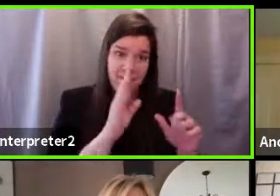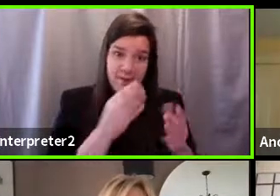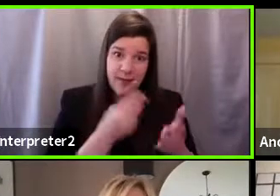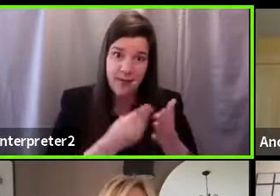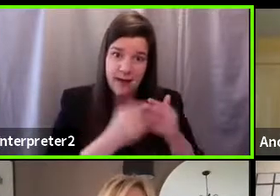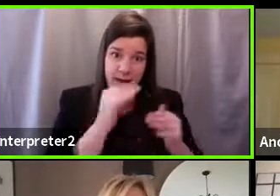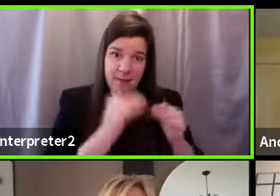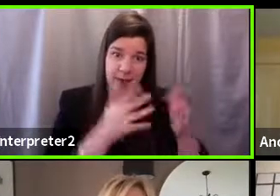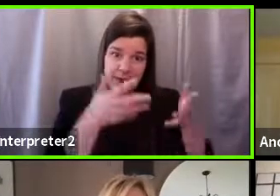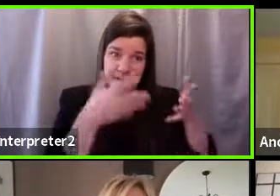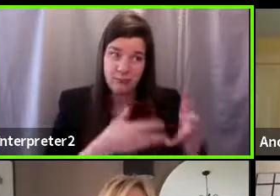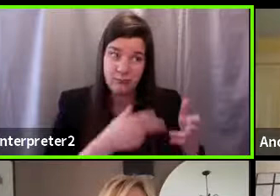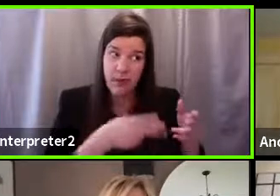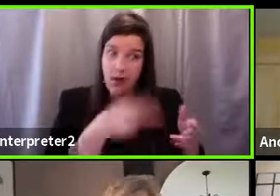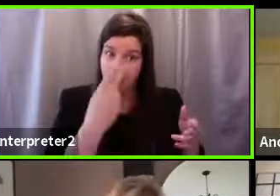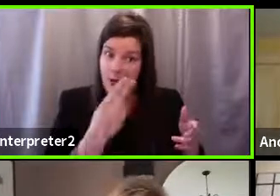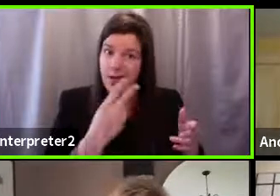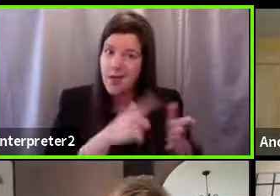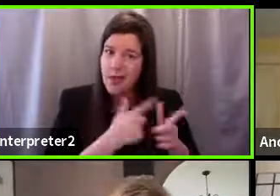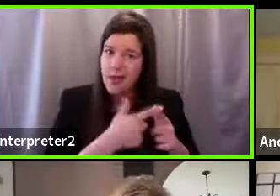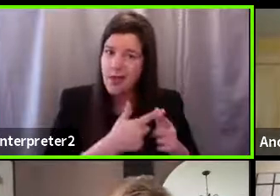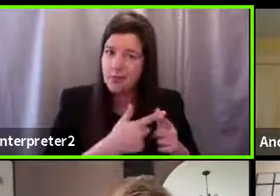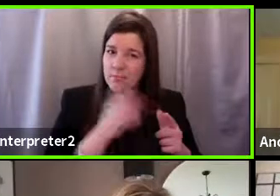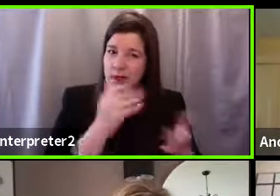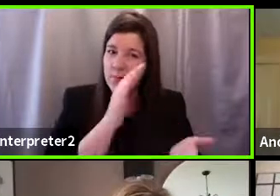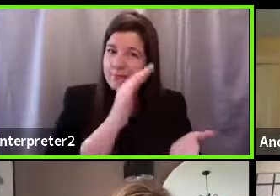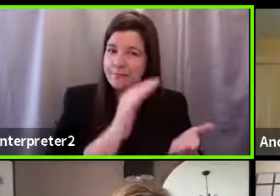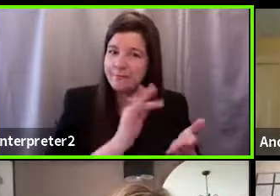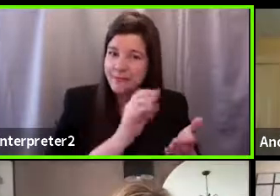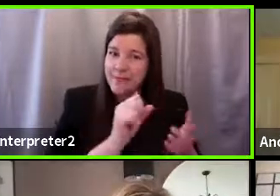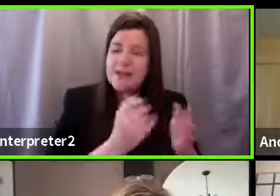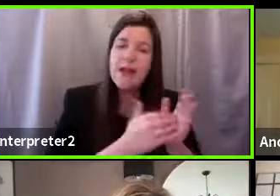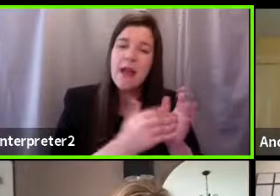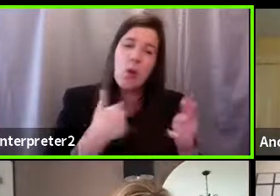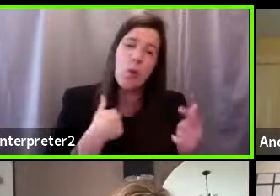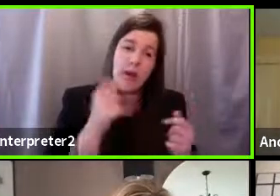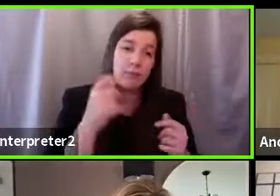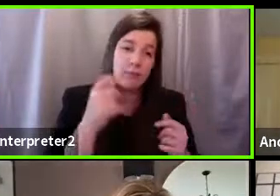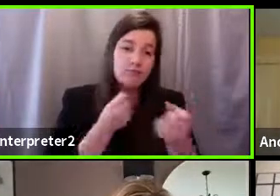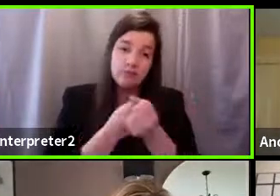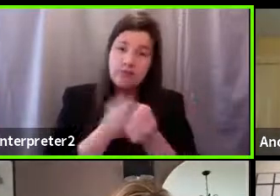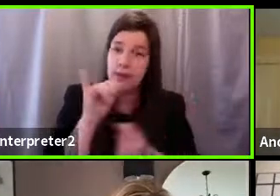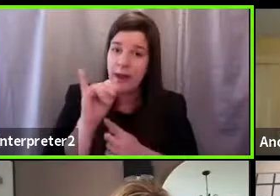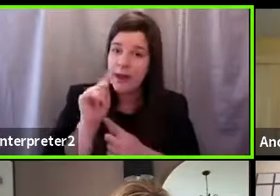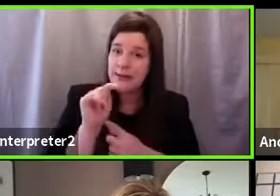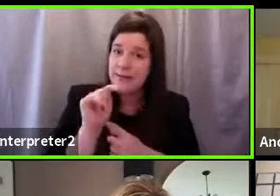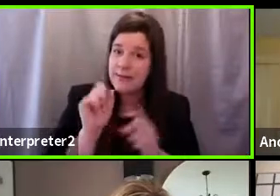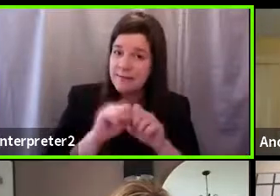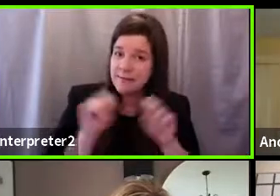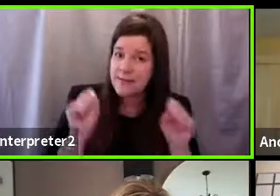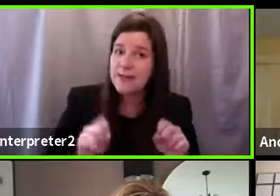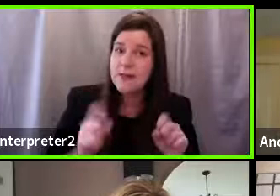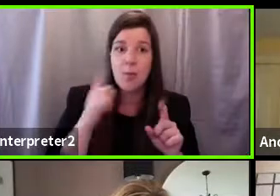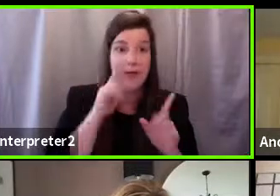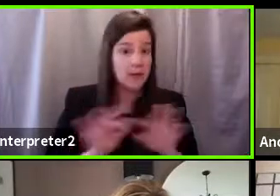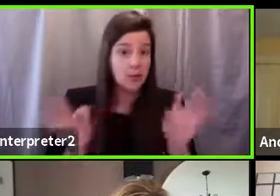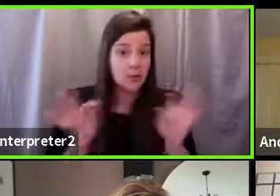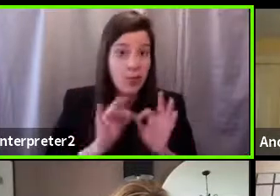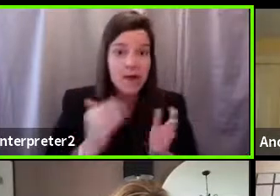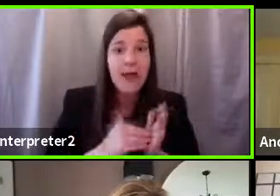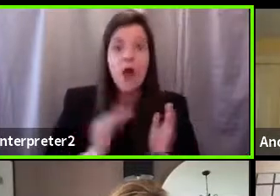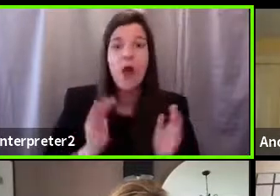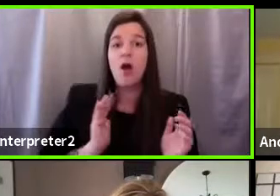and Senate bills regarding having a common IT platform. We think it's super important. Our applications come to the